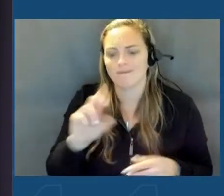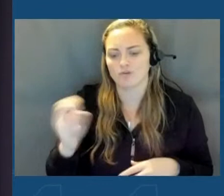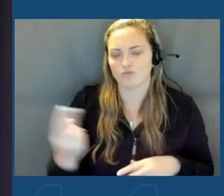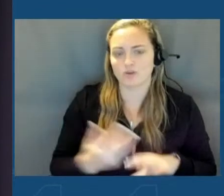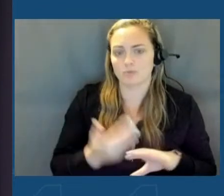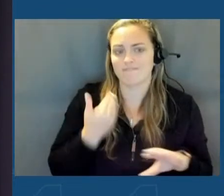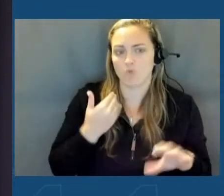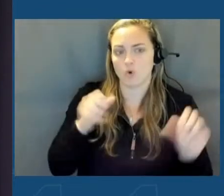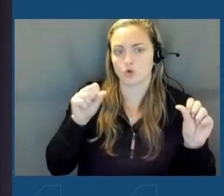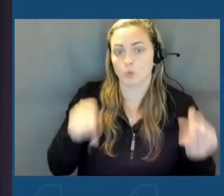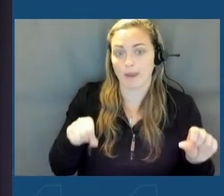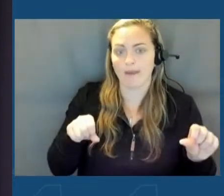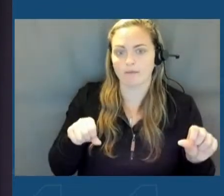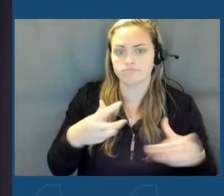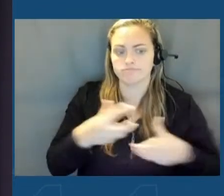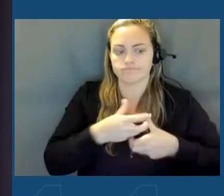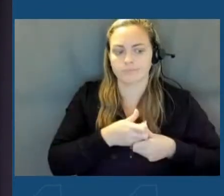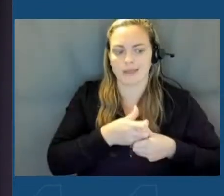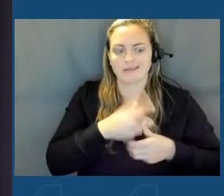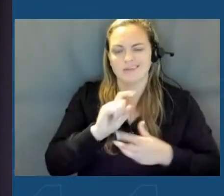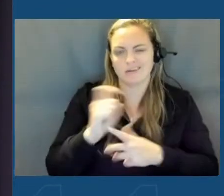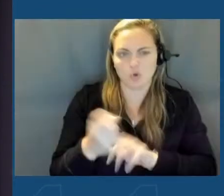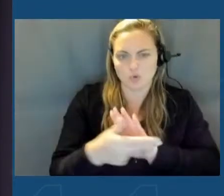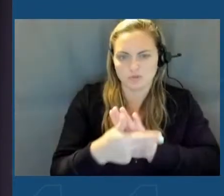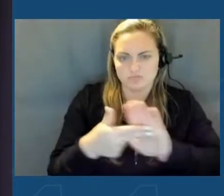can receive a diagnosis.